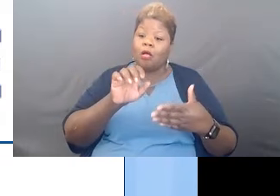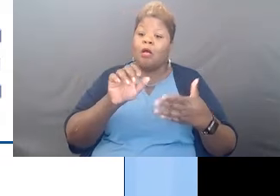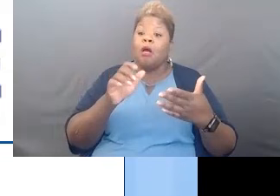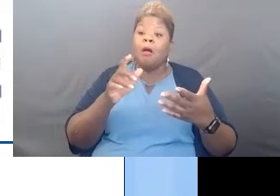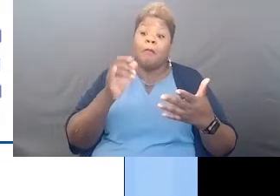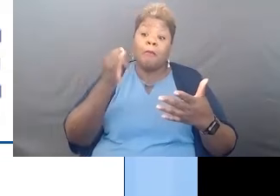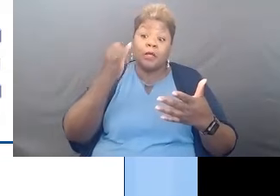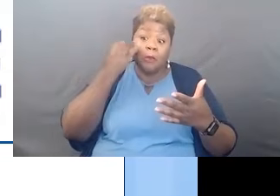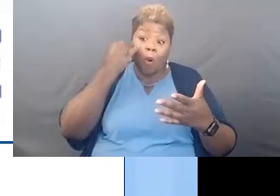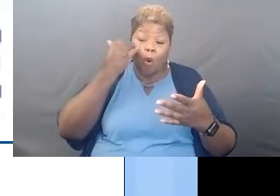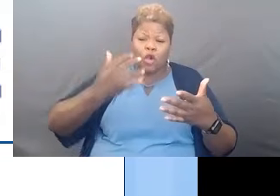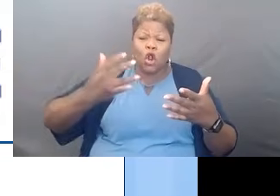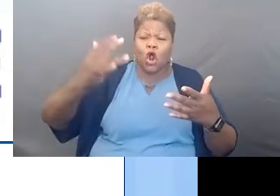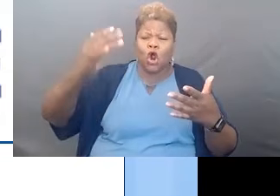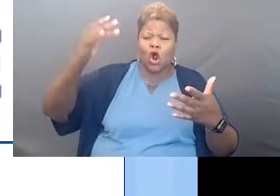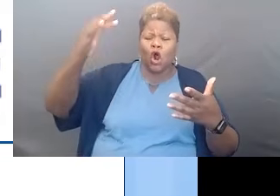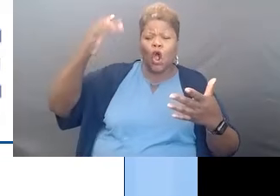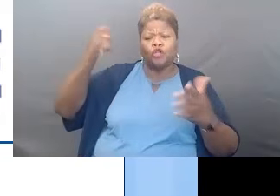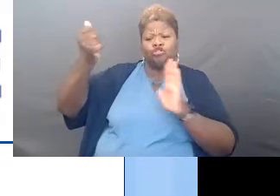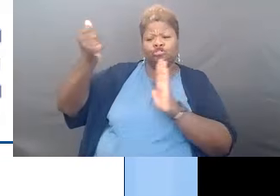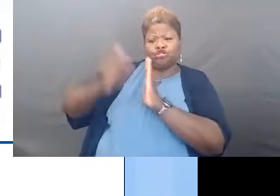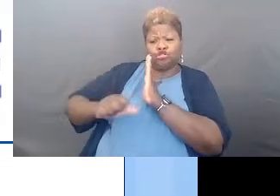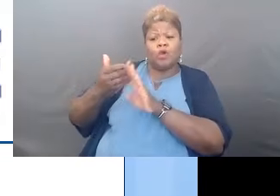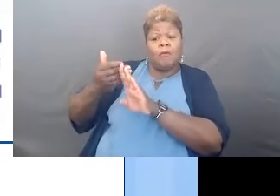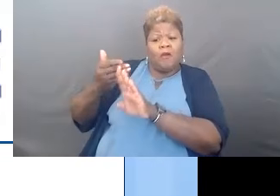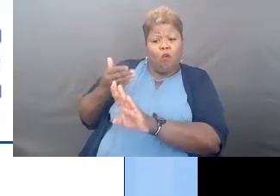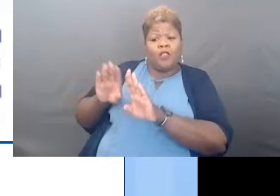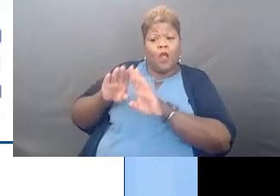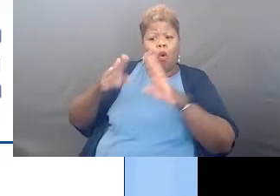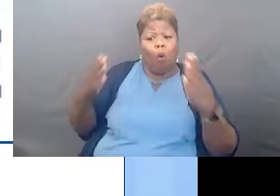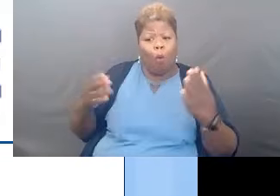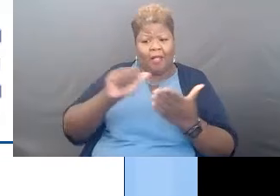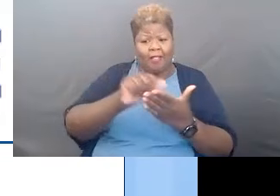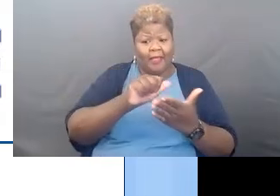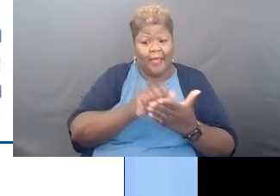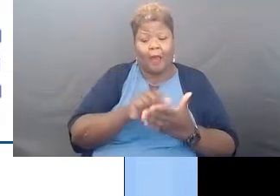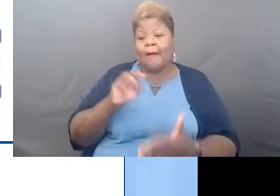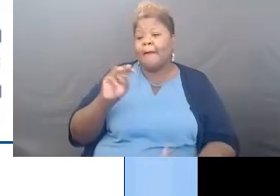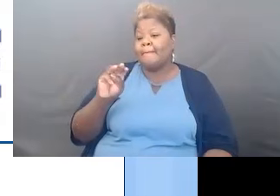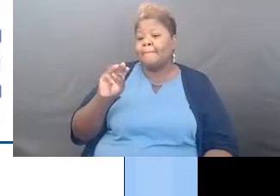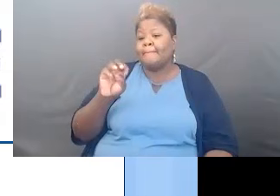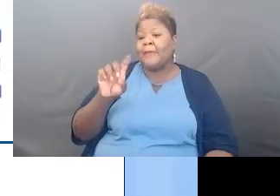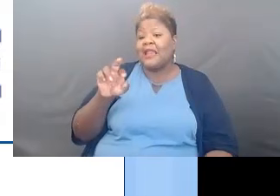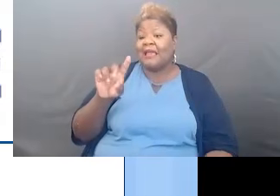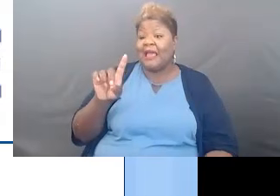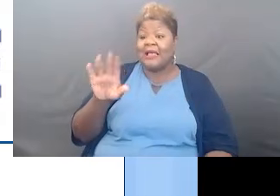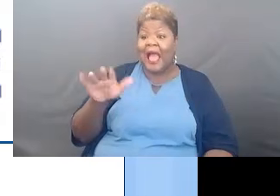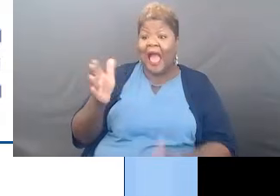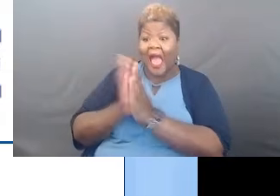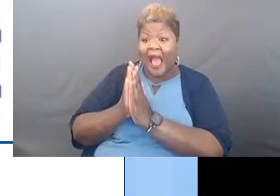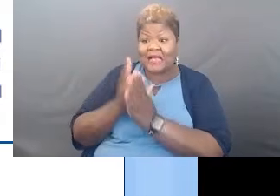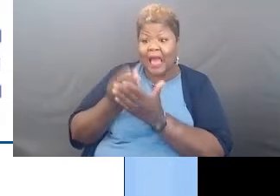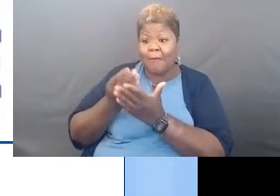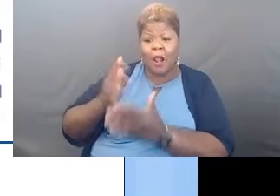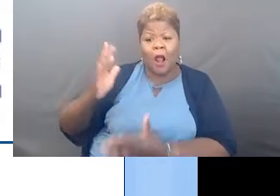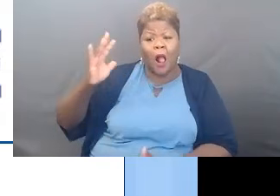surgery years ago prior to them opening up an ABLE account, Medicaid cannot file a claim saying, hey, we need money